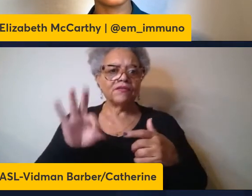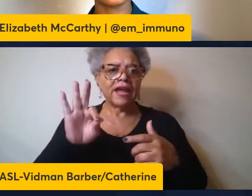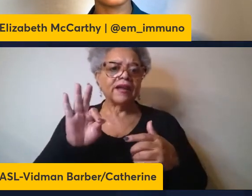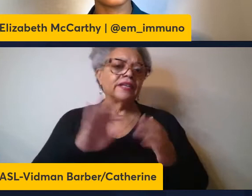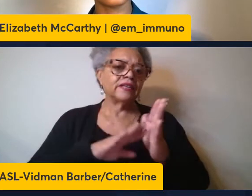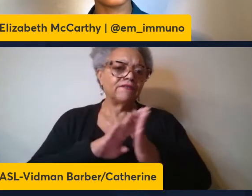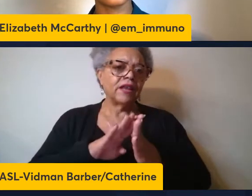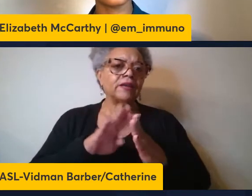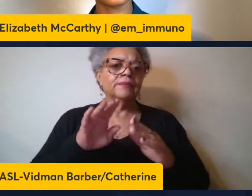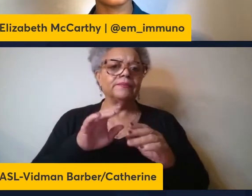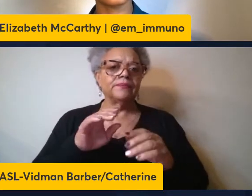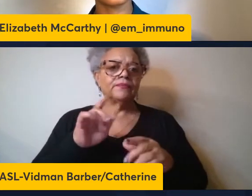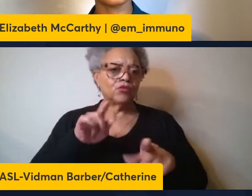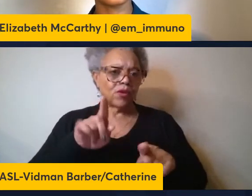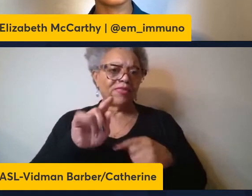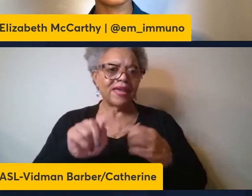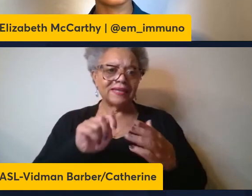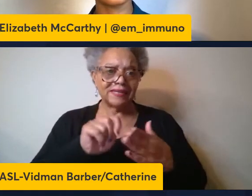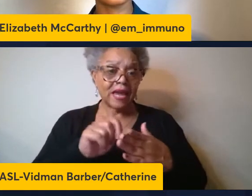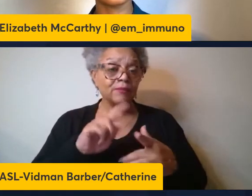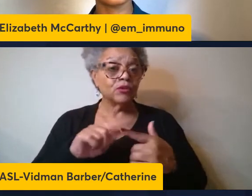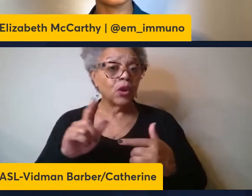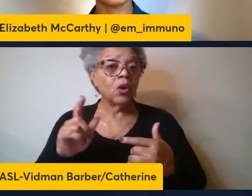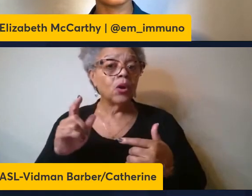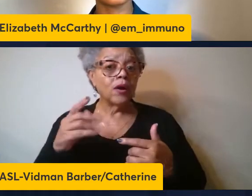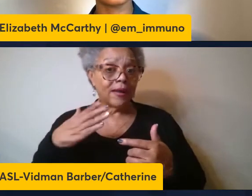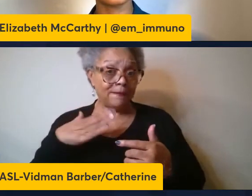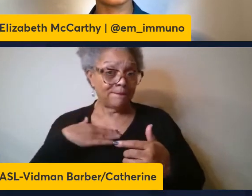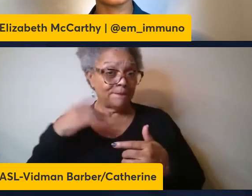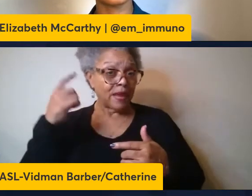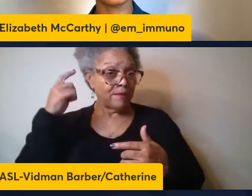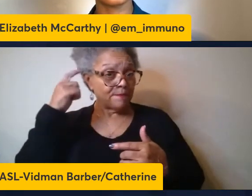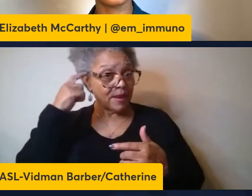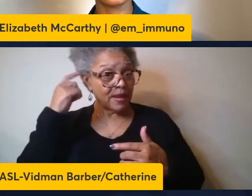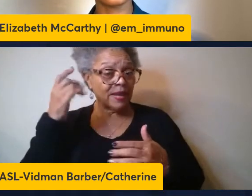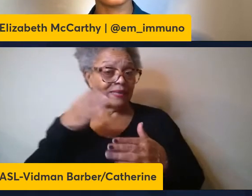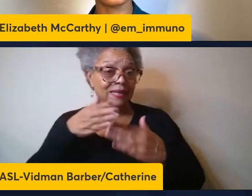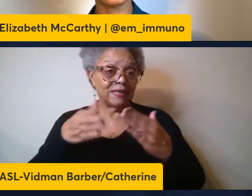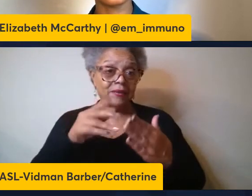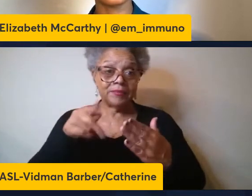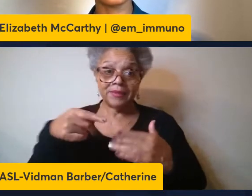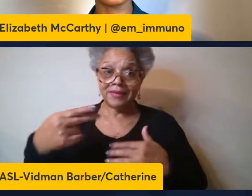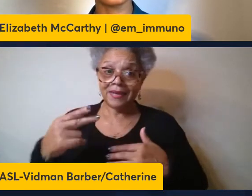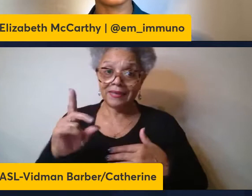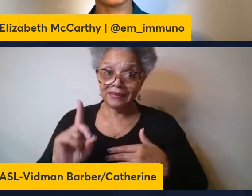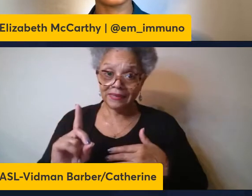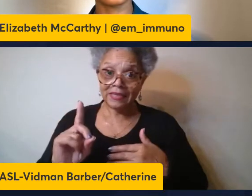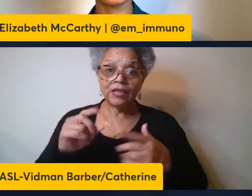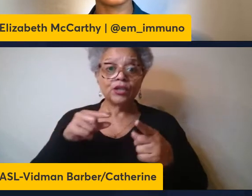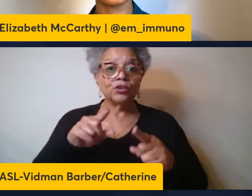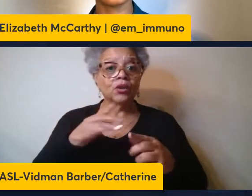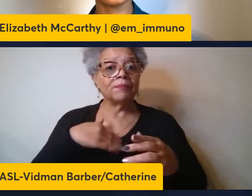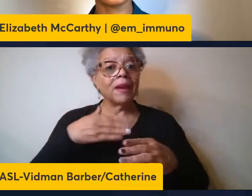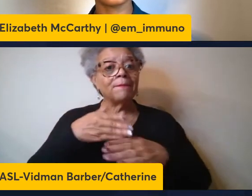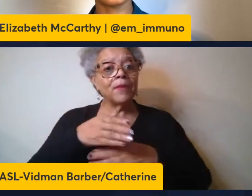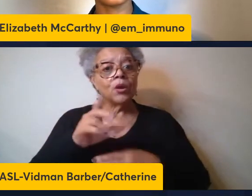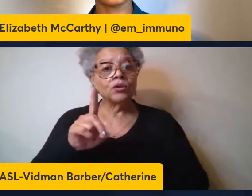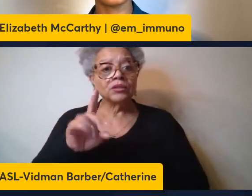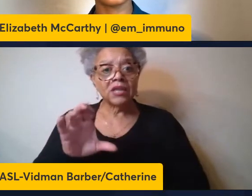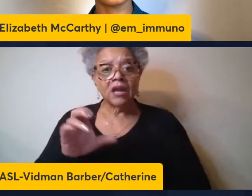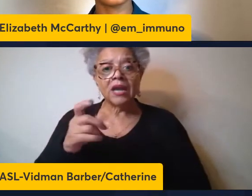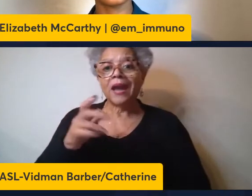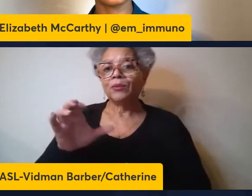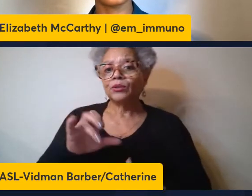this biological interest was, in mind at the end of my PhD, and during my postdoc, and I was doing